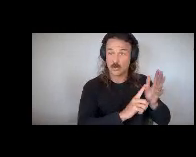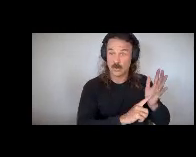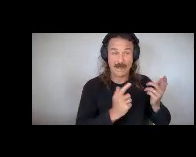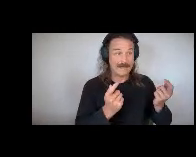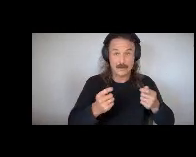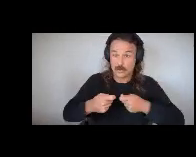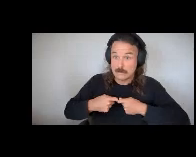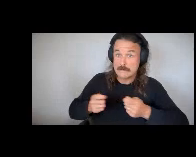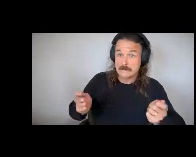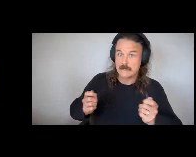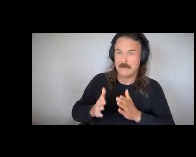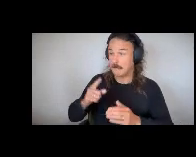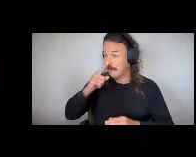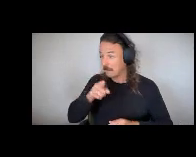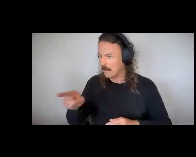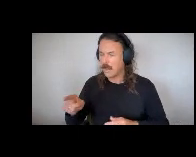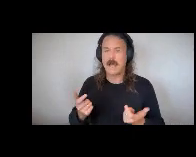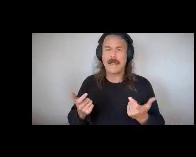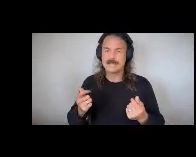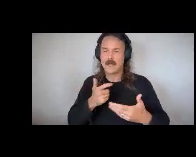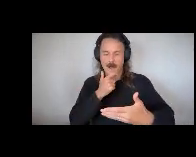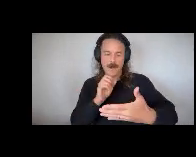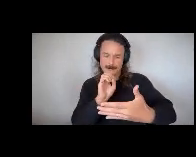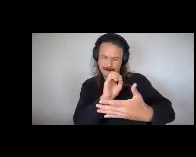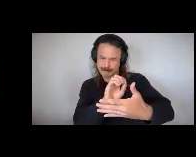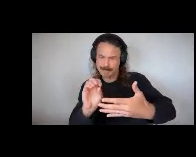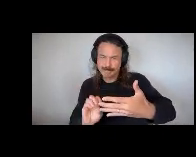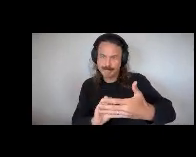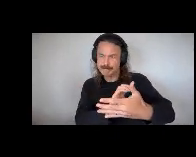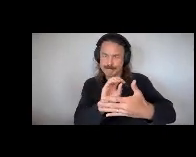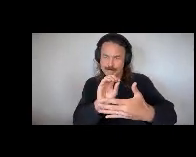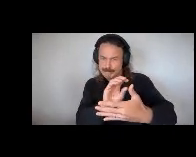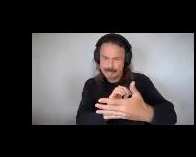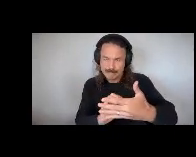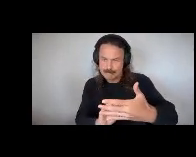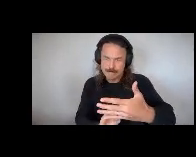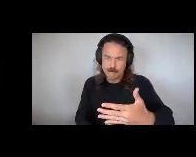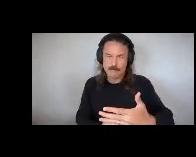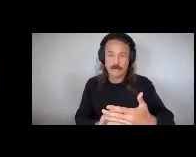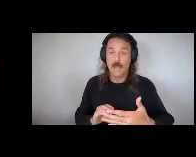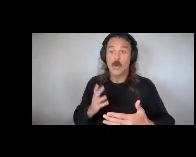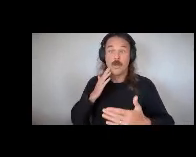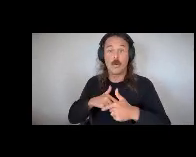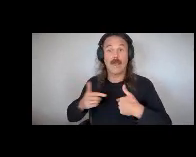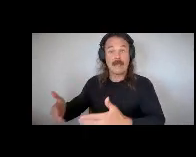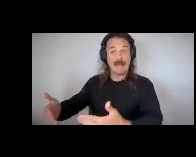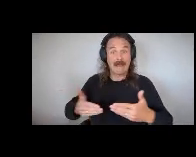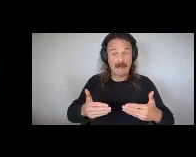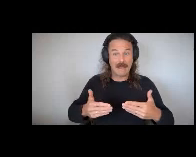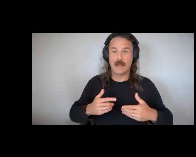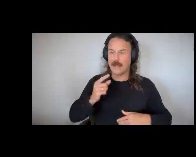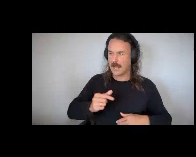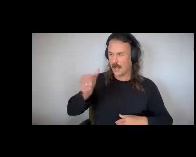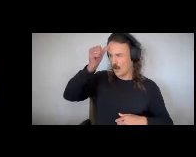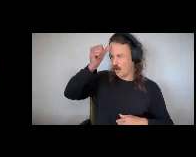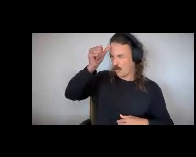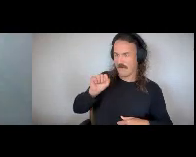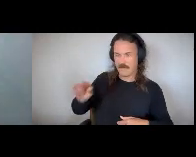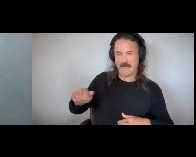and fill in, but still manage to capture the main things that affect people's well-being if they have a